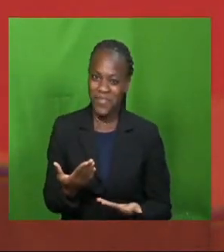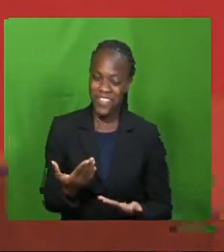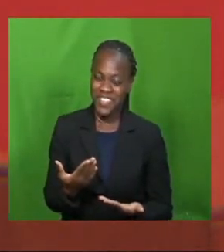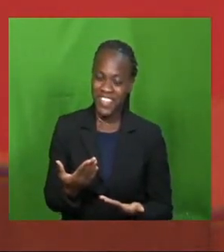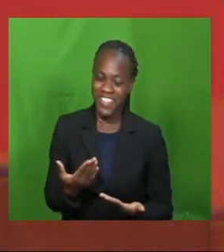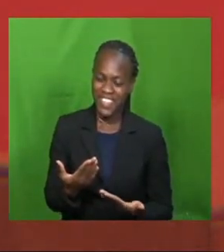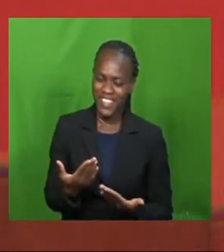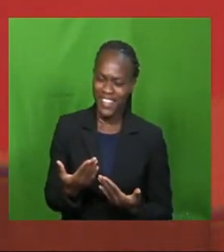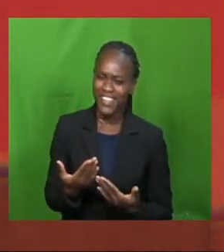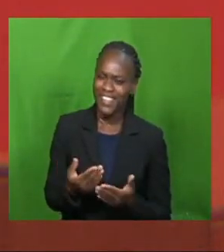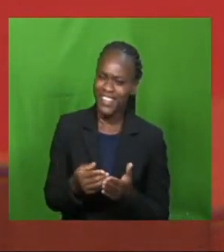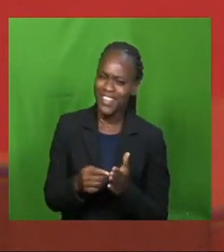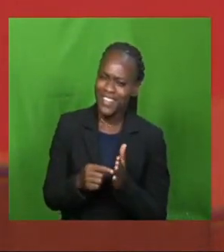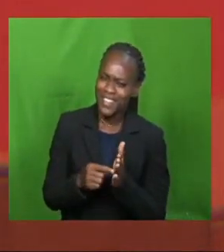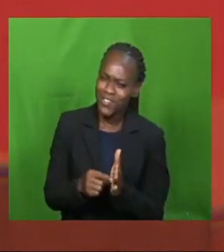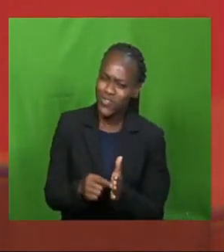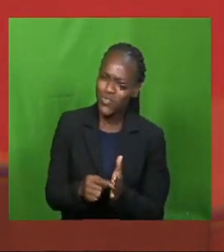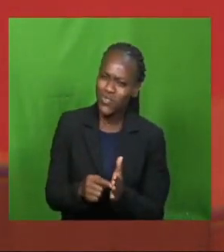clearly